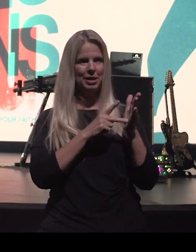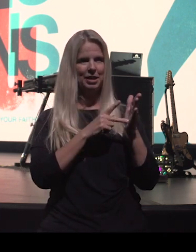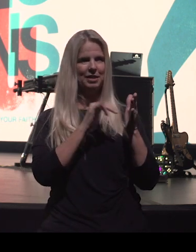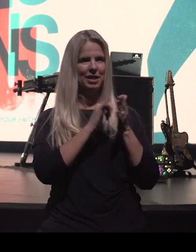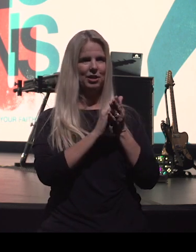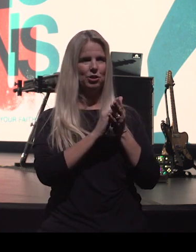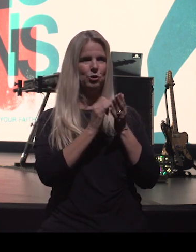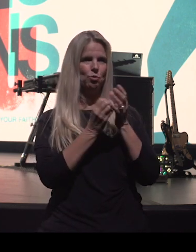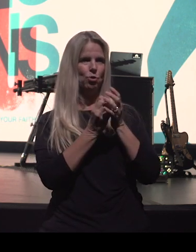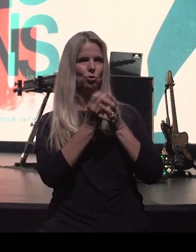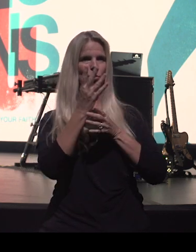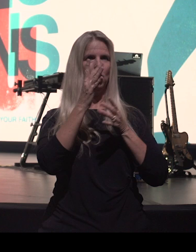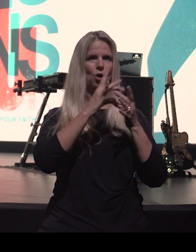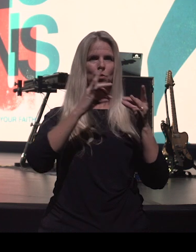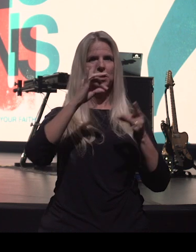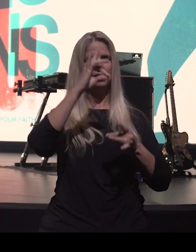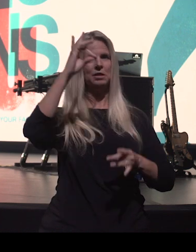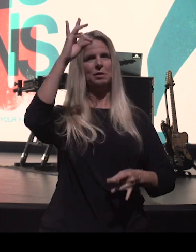growth.